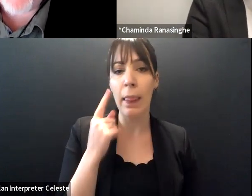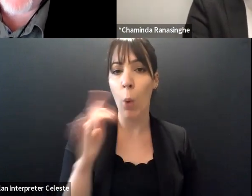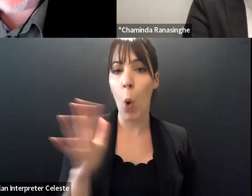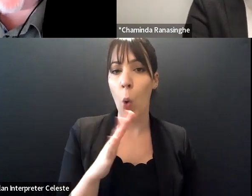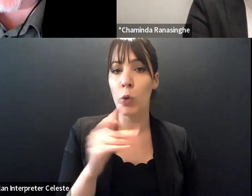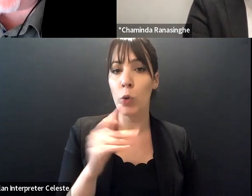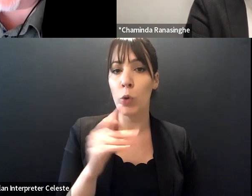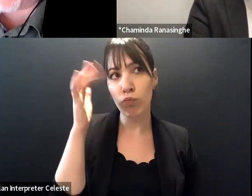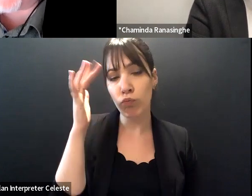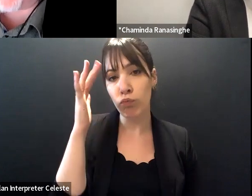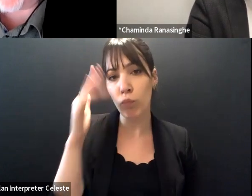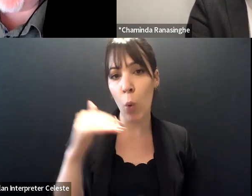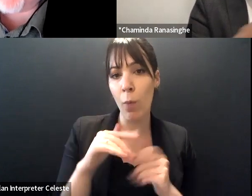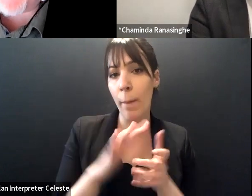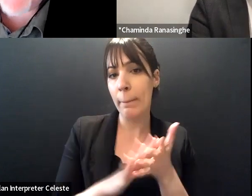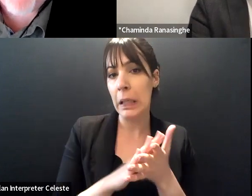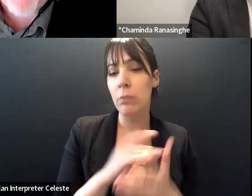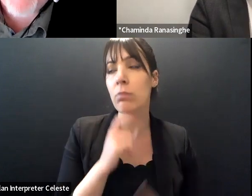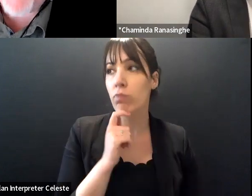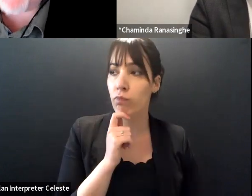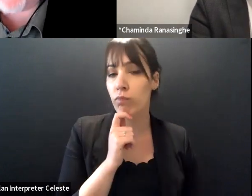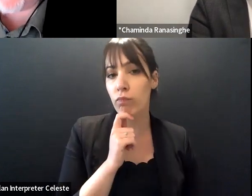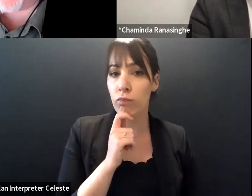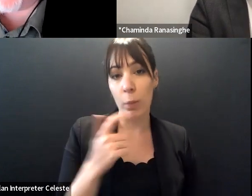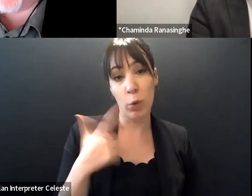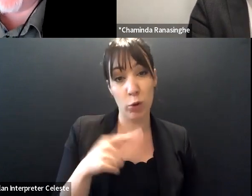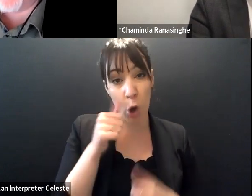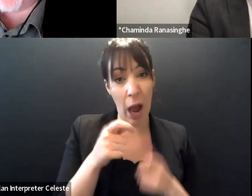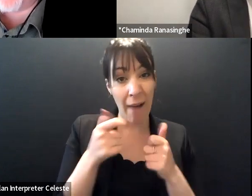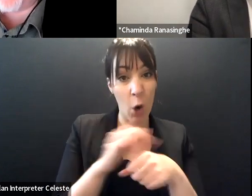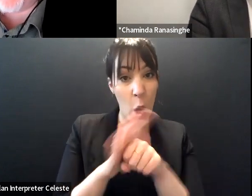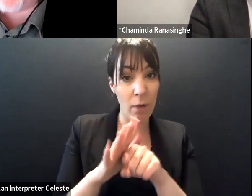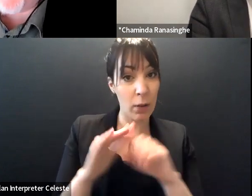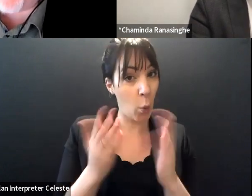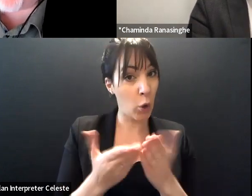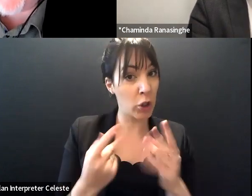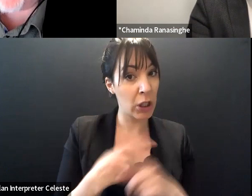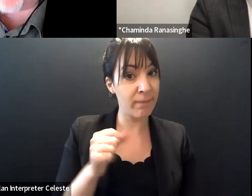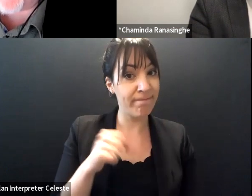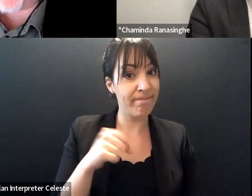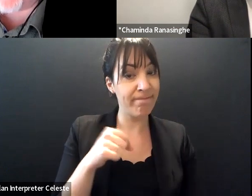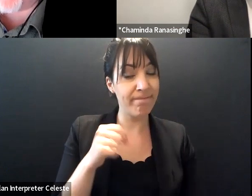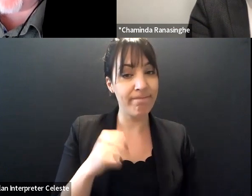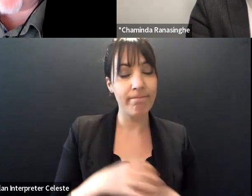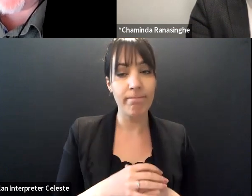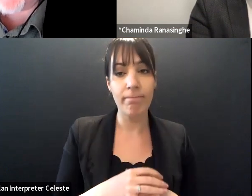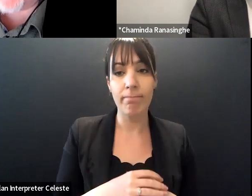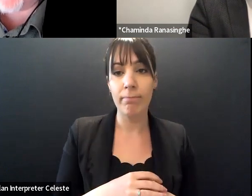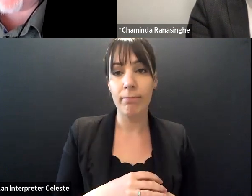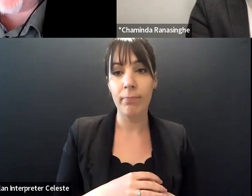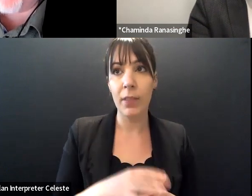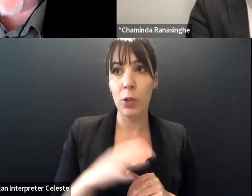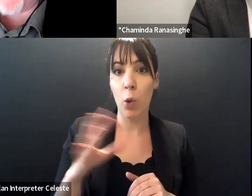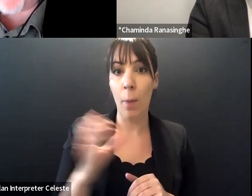time, that the discussion around accessibility post-COVID, as you mentioned, is where people's heads are at and thinking, what is